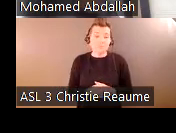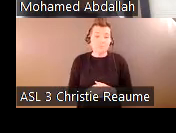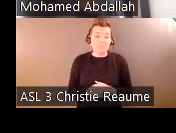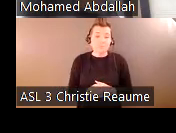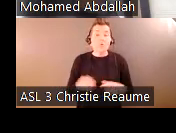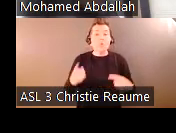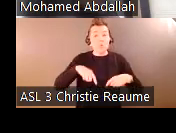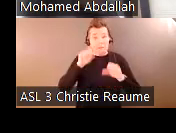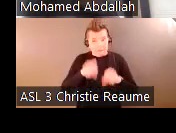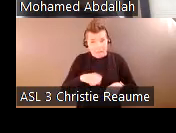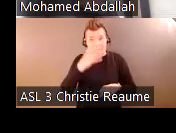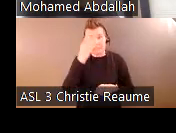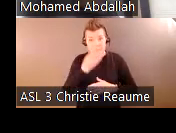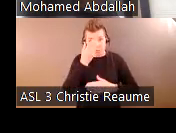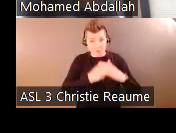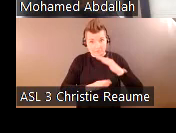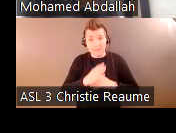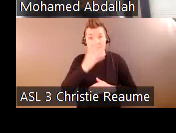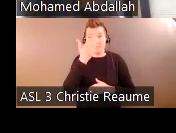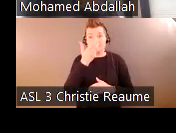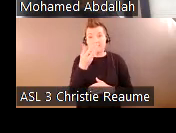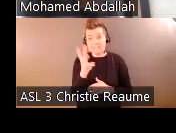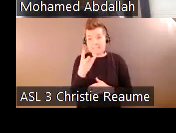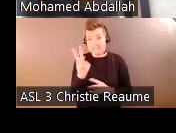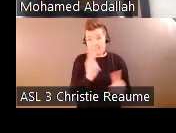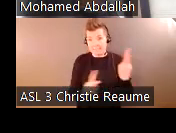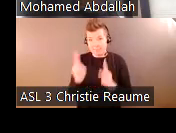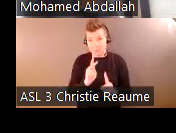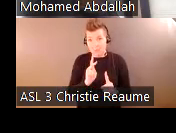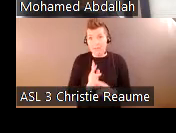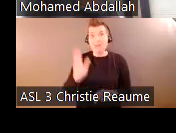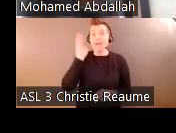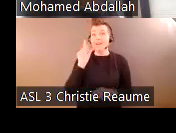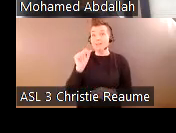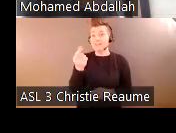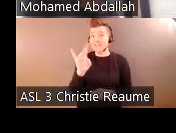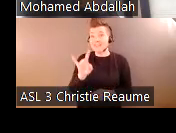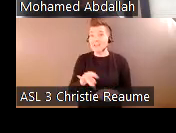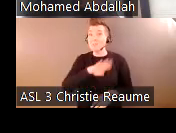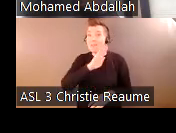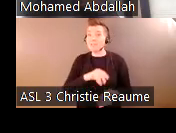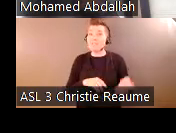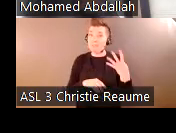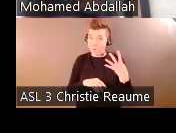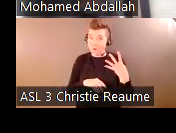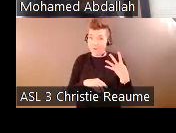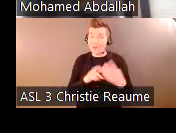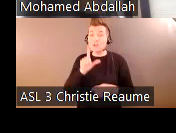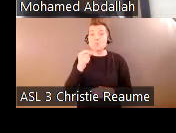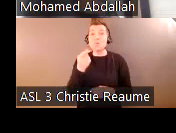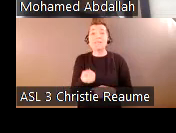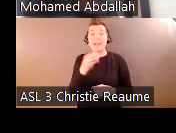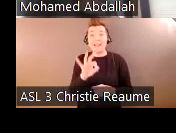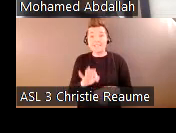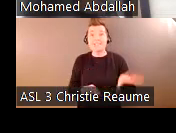individuals. We started with four beds in 2018, and then we doubled that in 2019, then we tripled